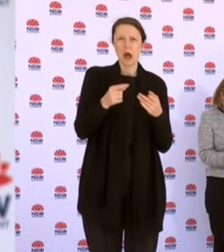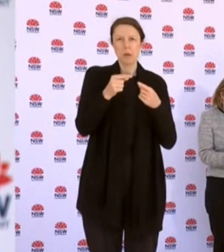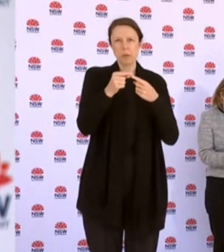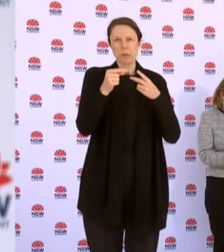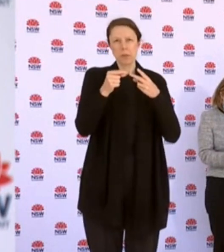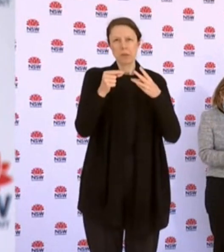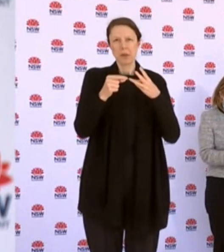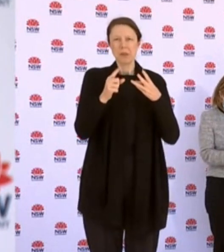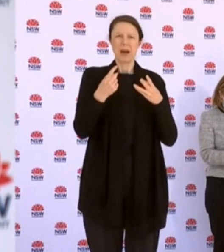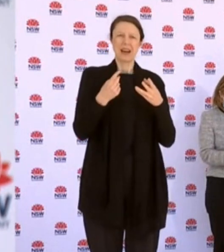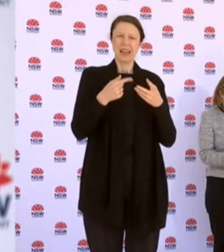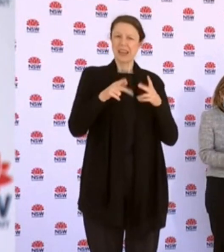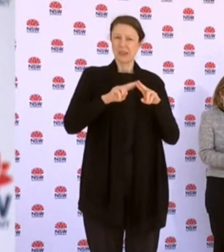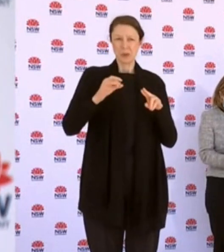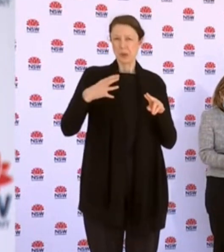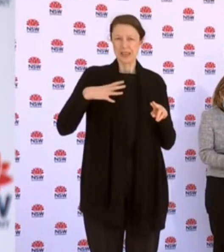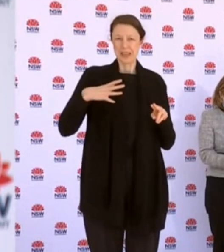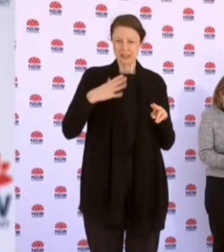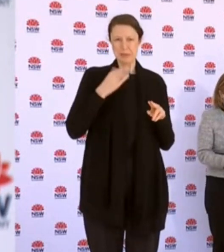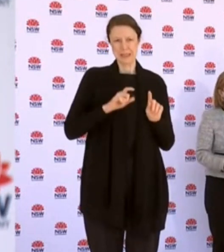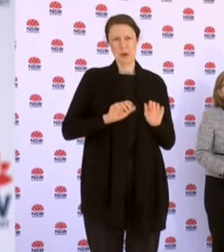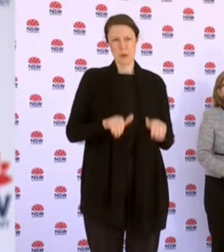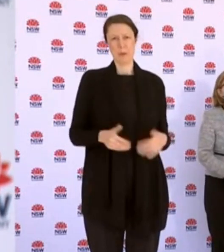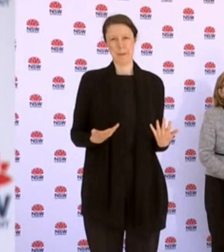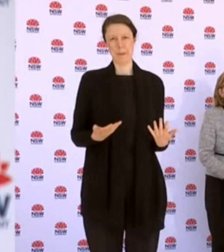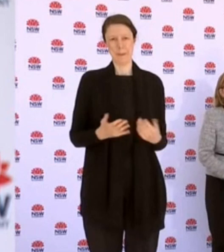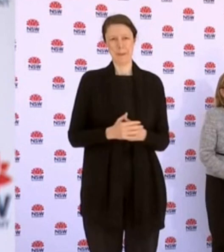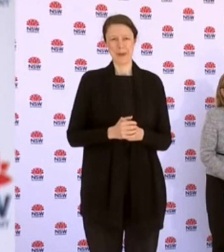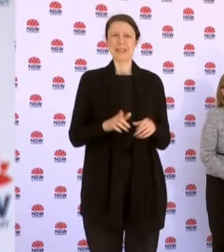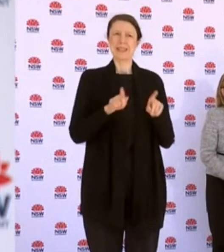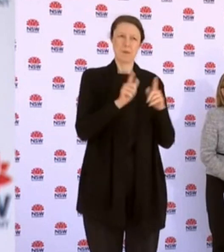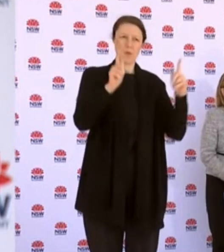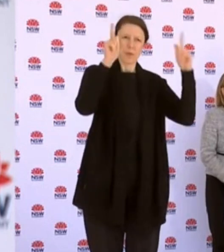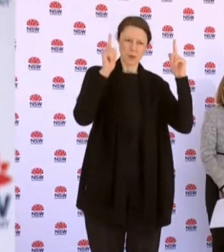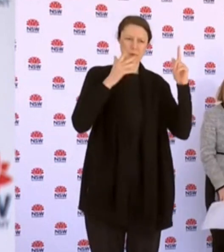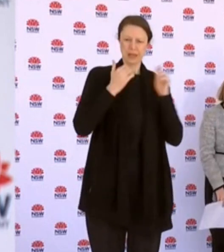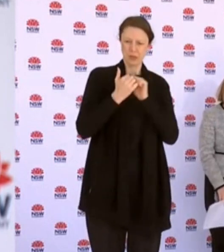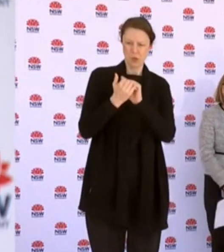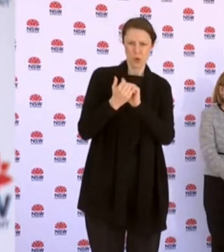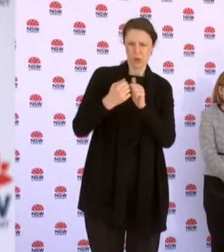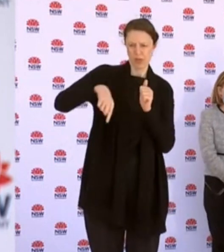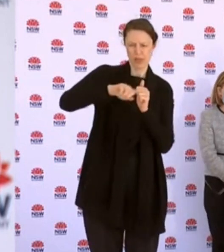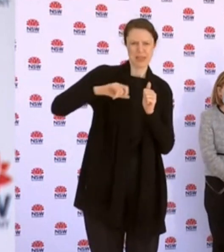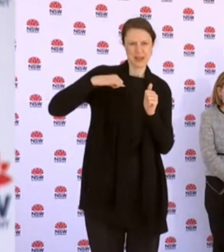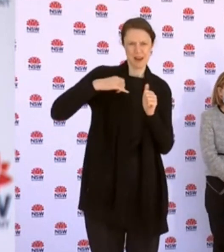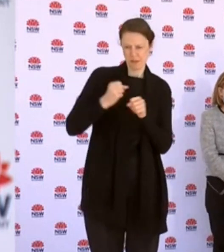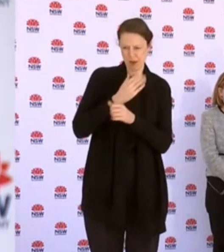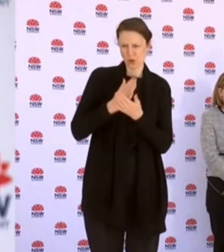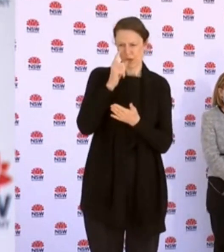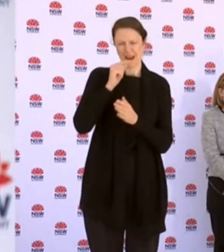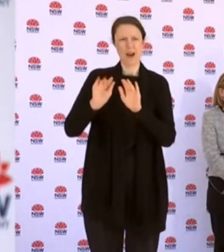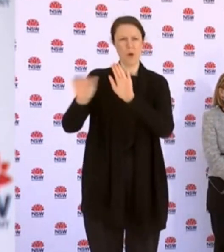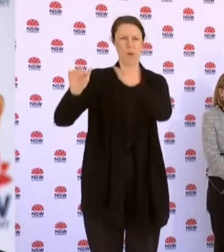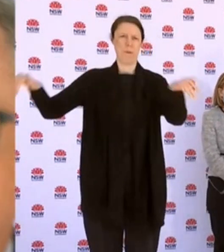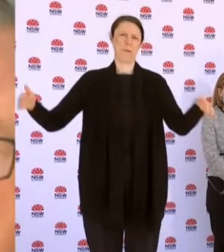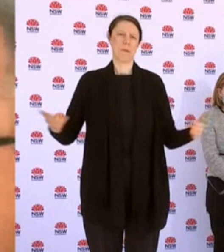that would be helpful. But employers, definitely take that on board, please, and work with your staff to allow them to stay at home. Facilitate them staying at home, if